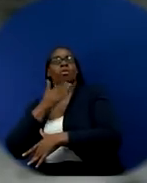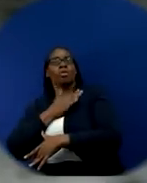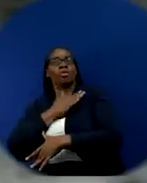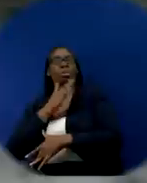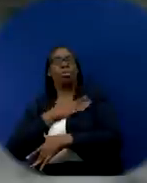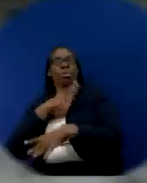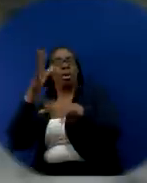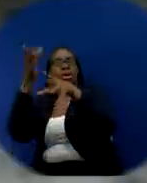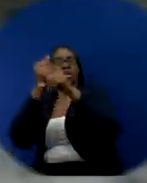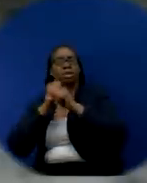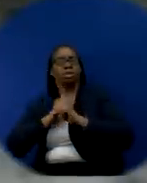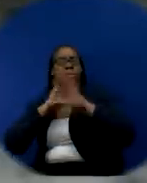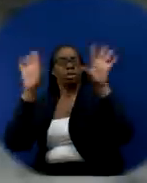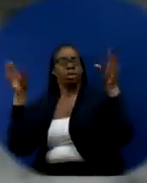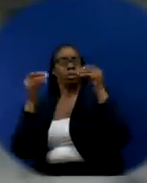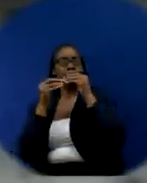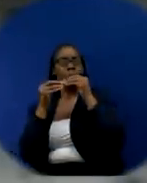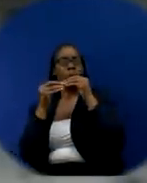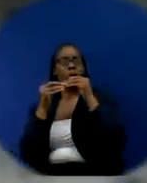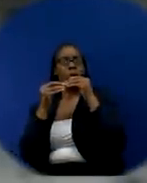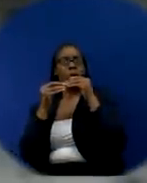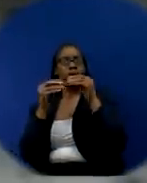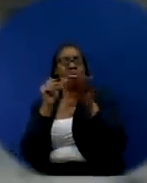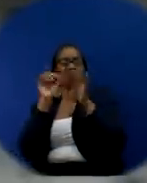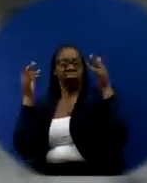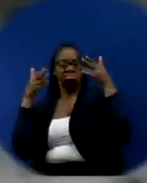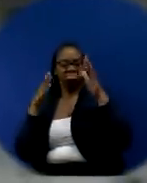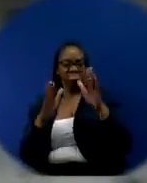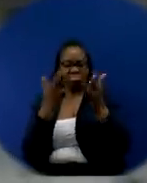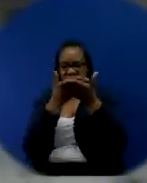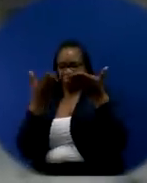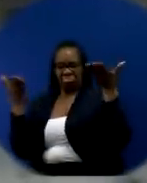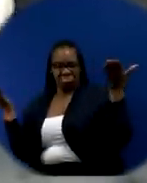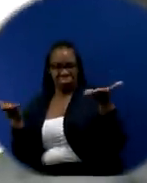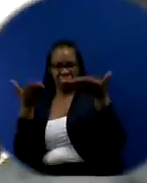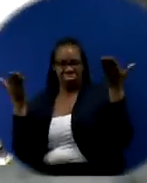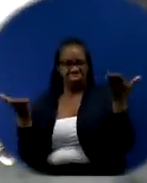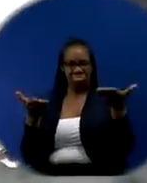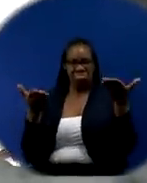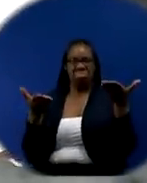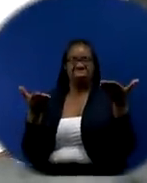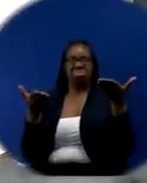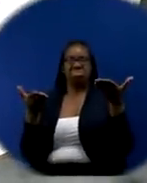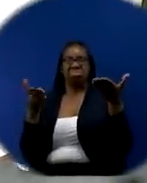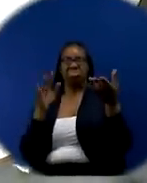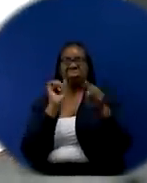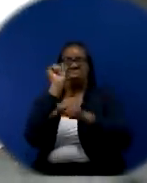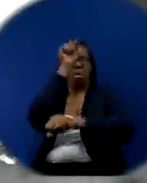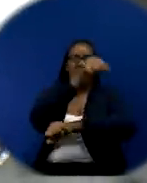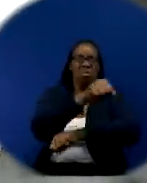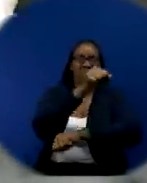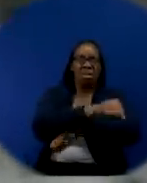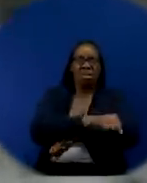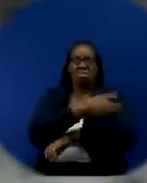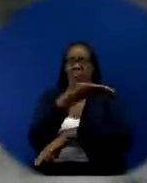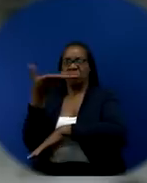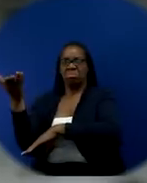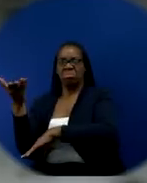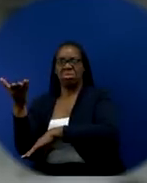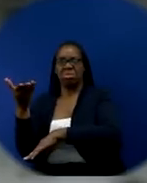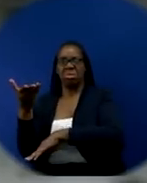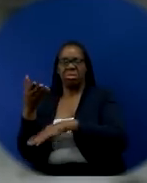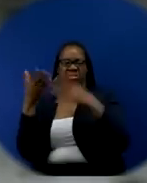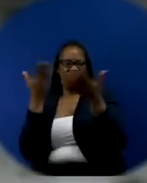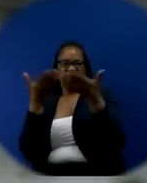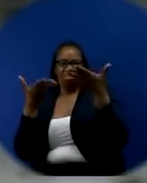to trust him more. Don't you let your stuff get in the way of a relationship with the sovereign. Don't you let your stuff